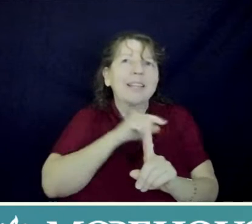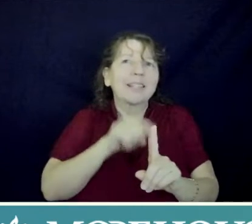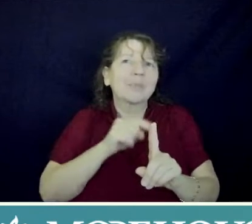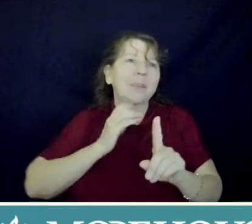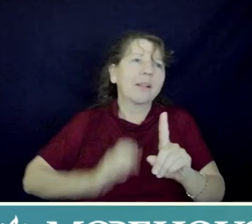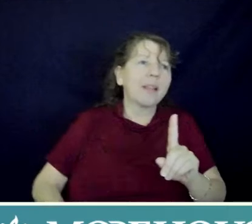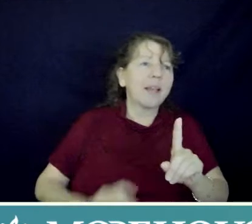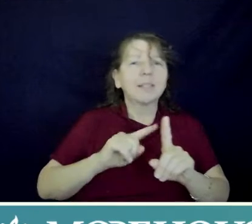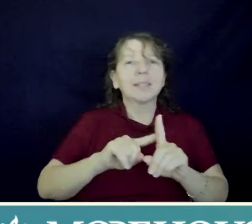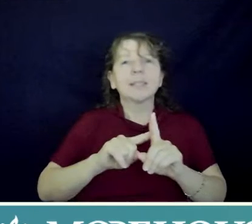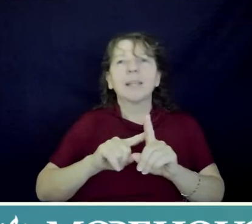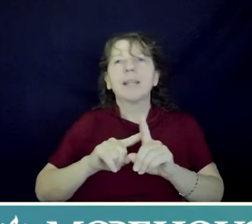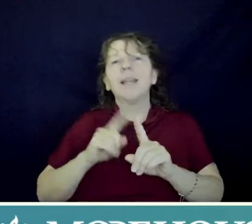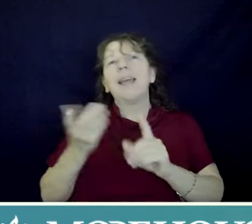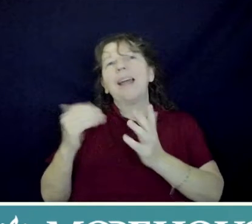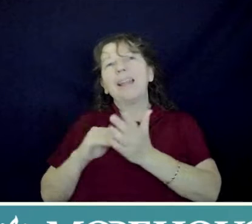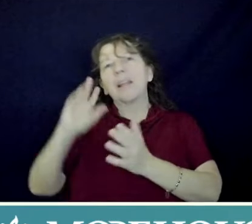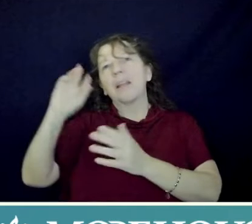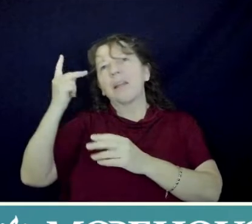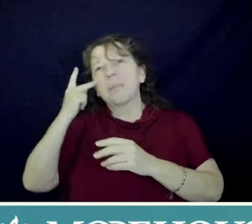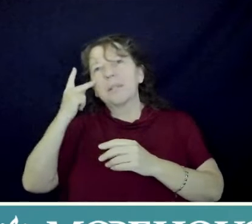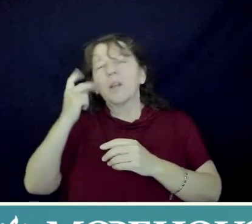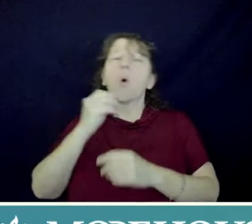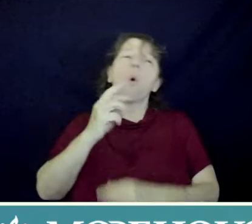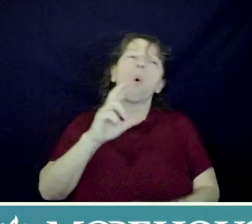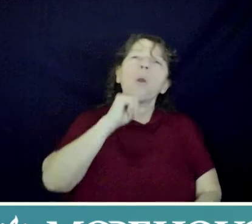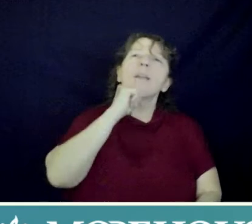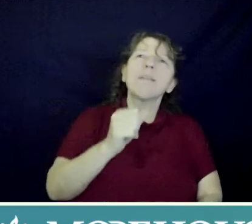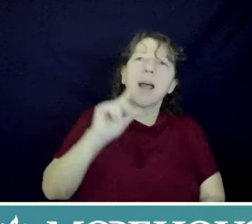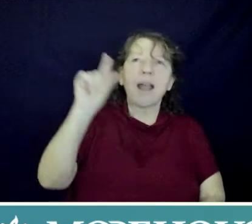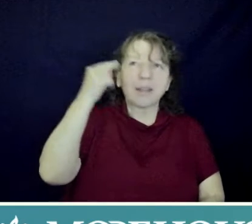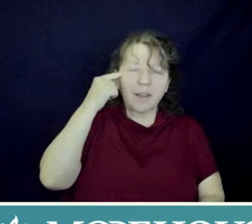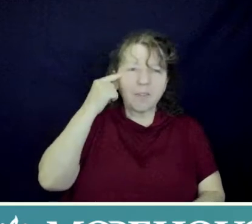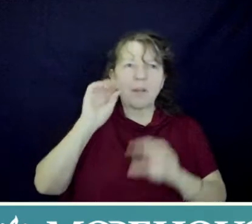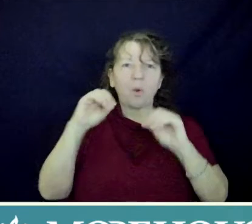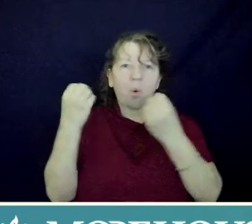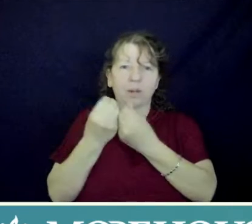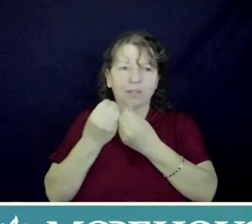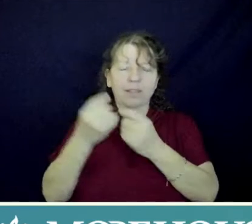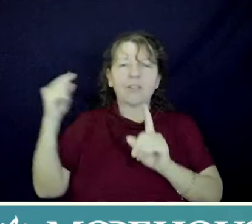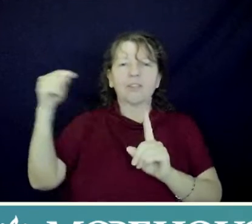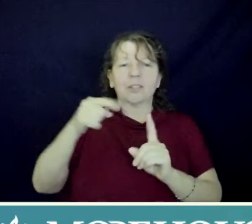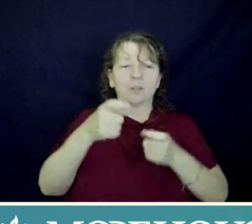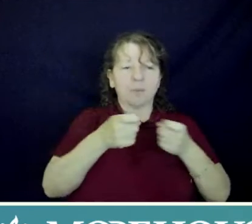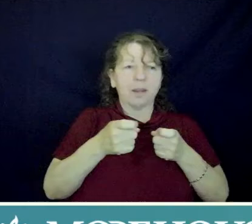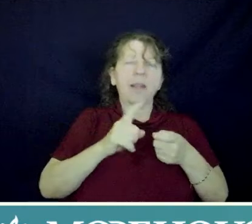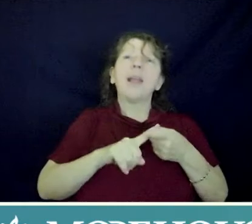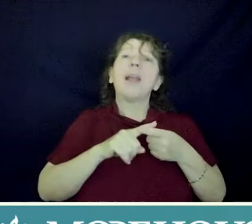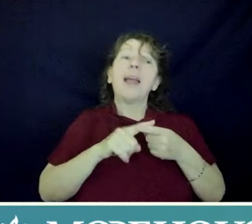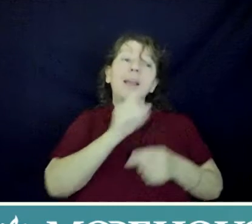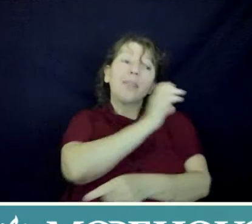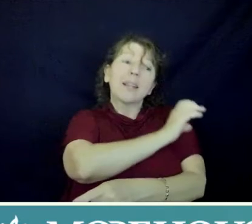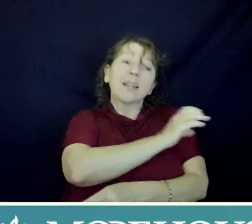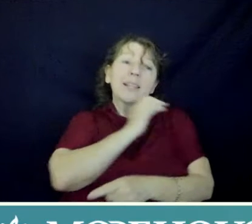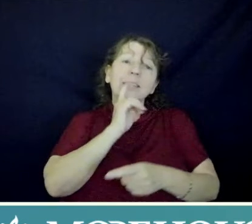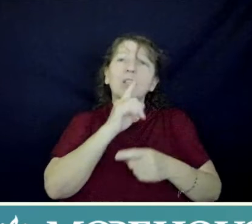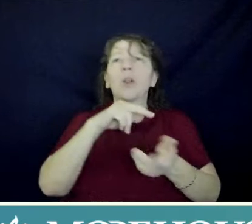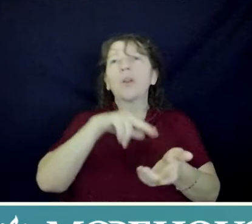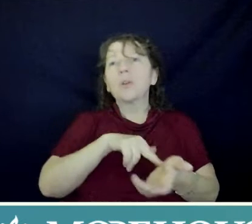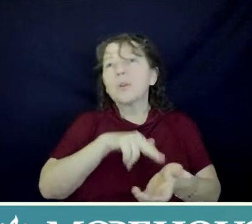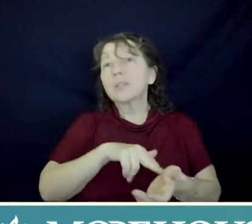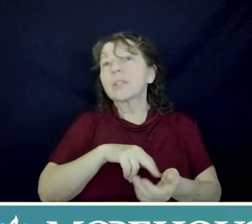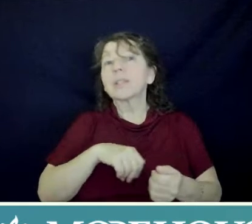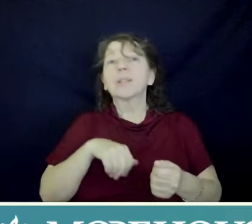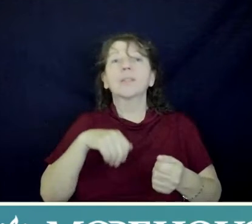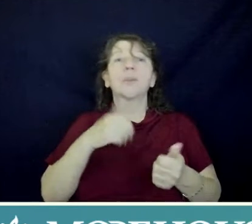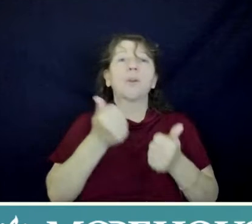other non-governmental organizations. And the sessions are facilitated by nurses and clinical officers. So when the client